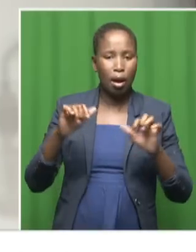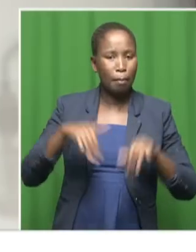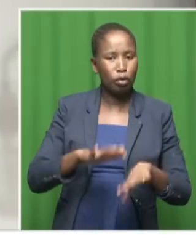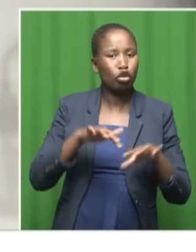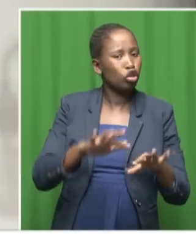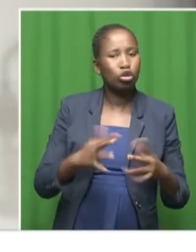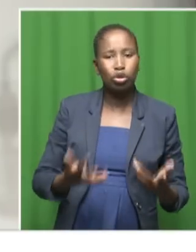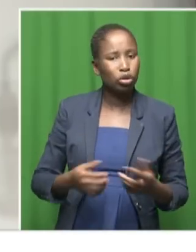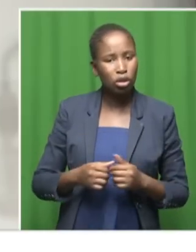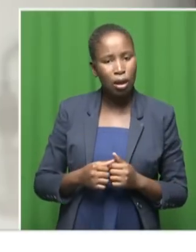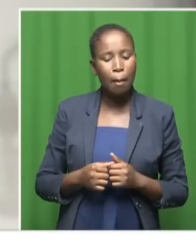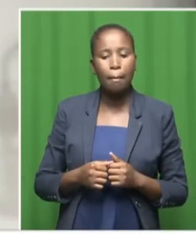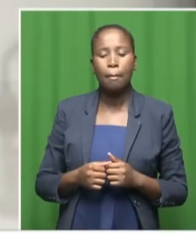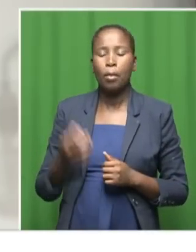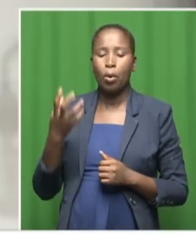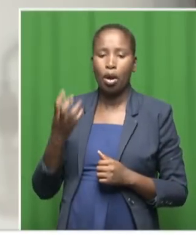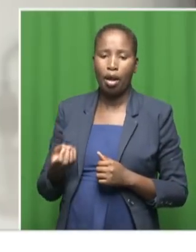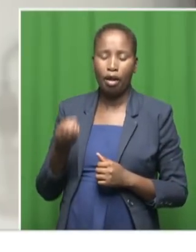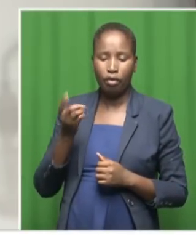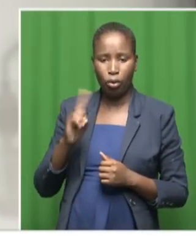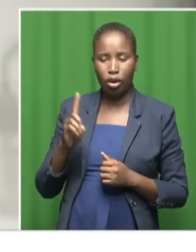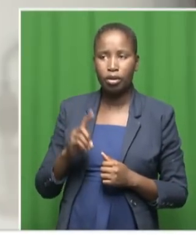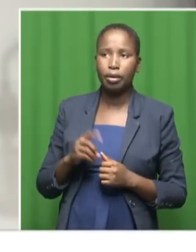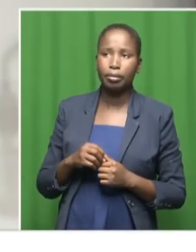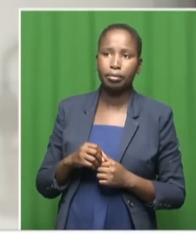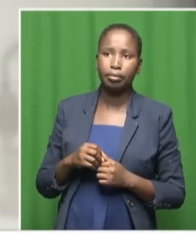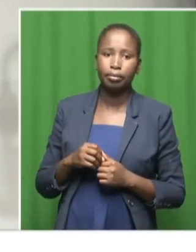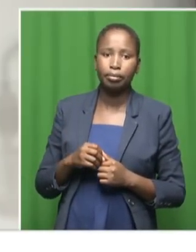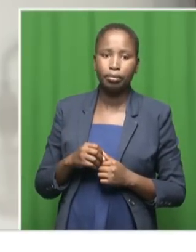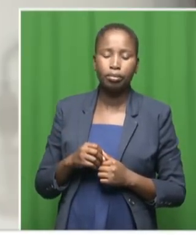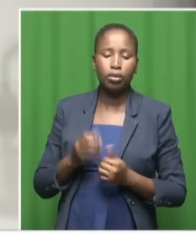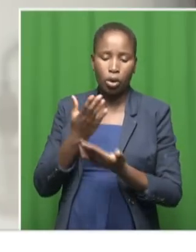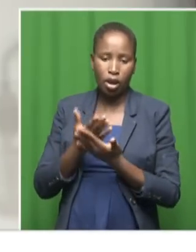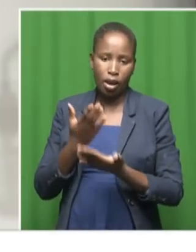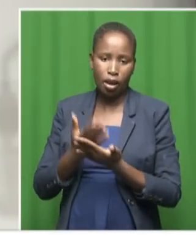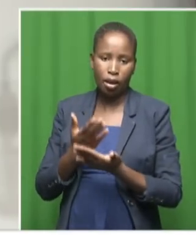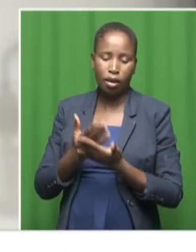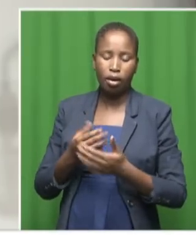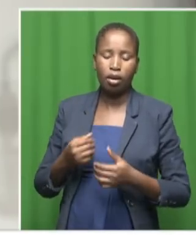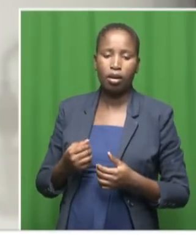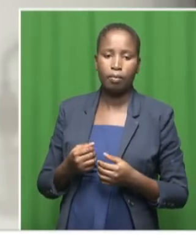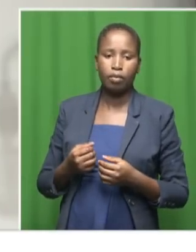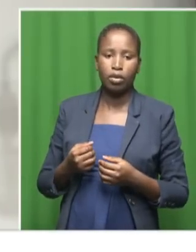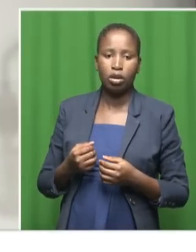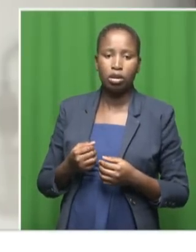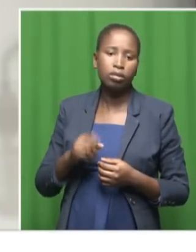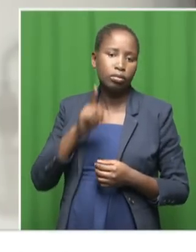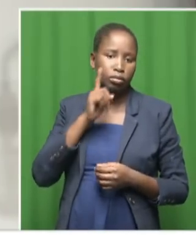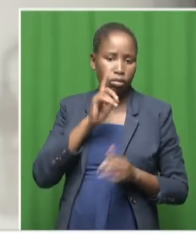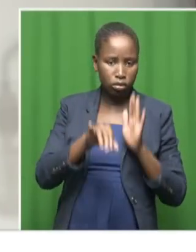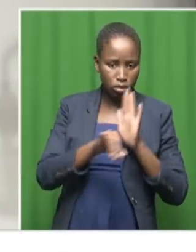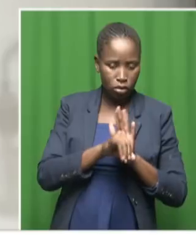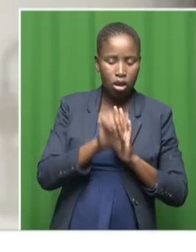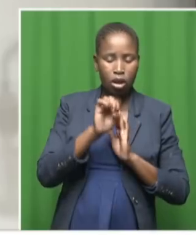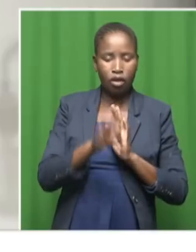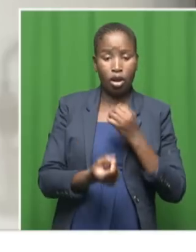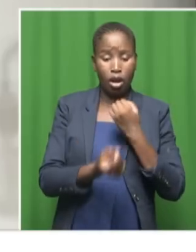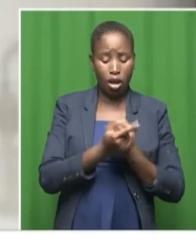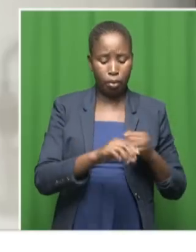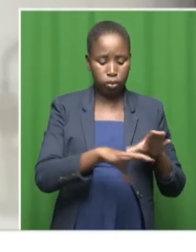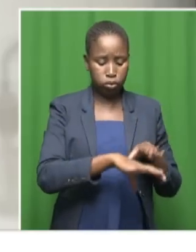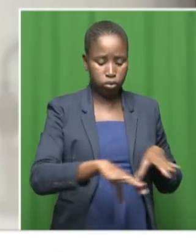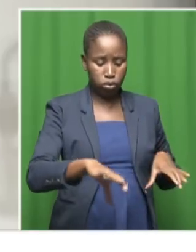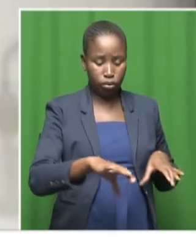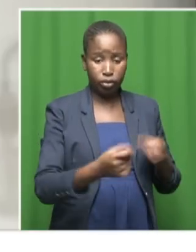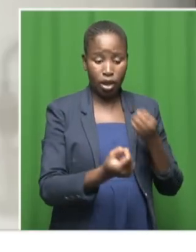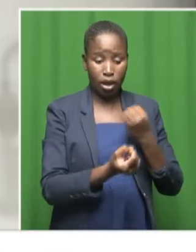a cross-directorate ability to figure out when there is a sewage spill. The